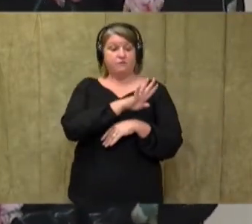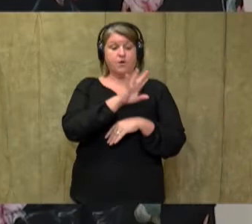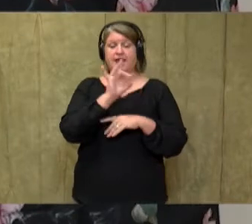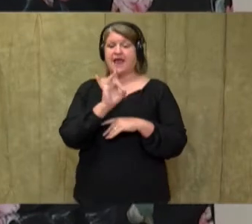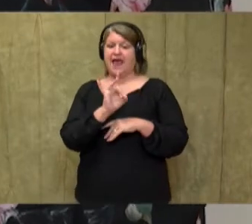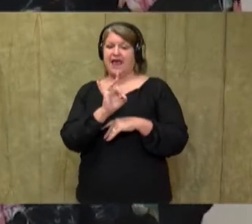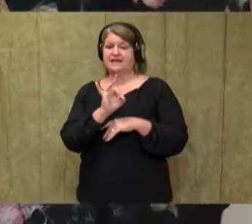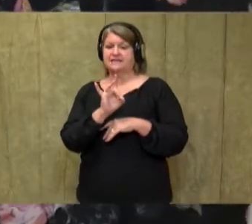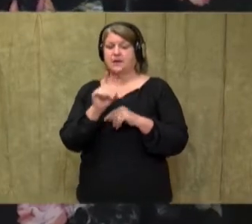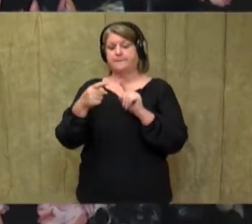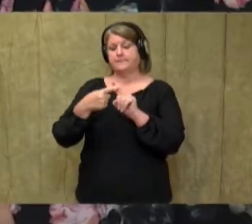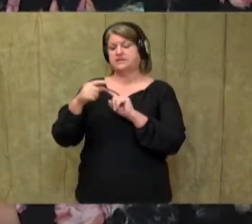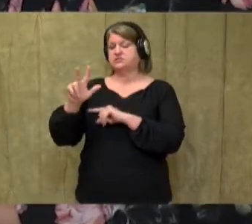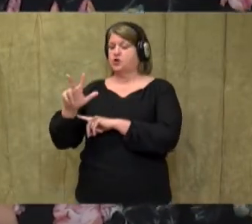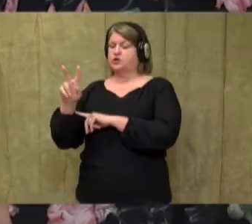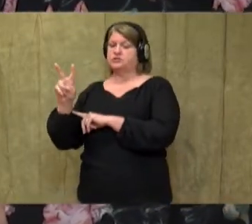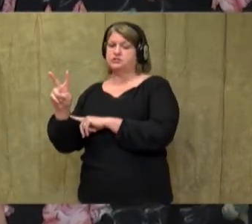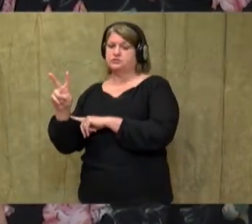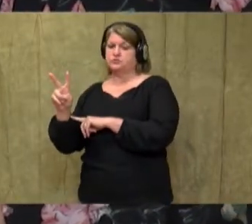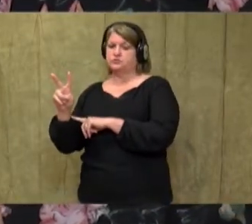48 plus 32.